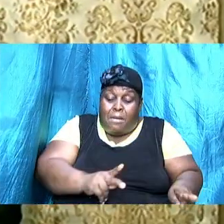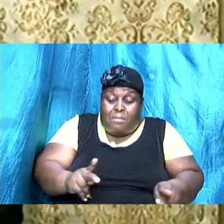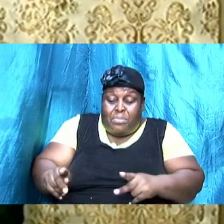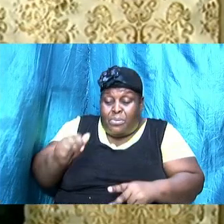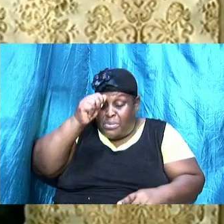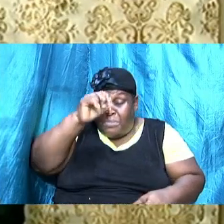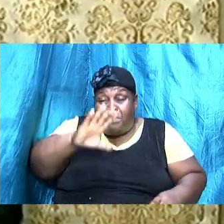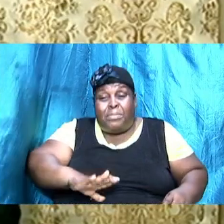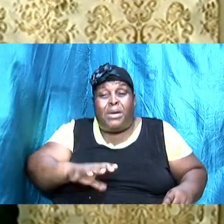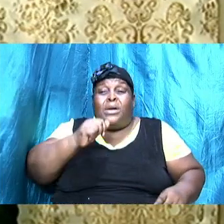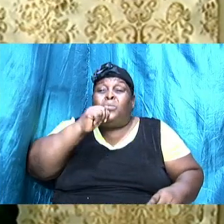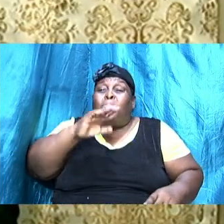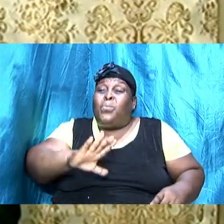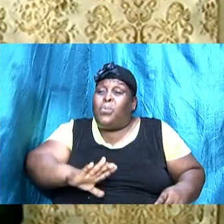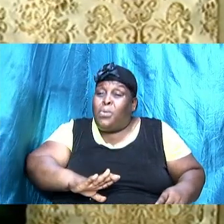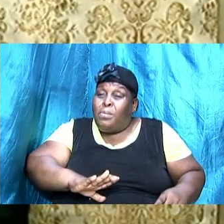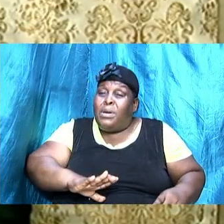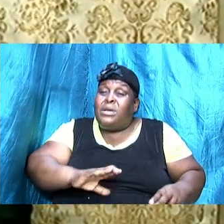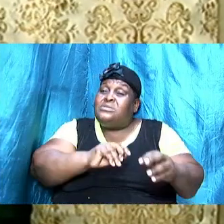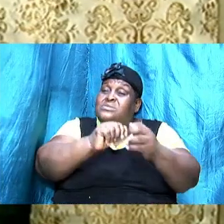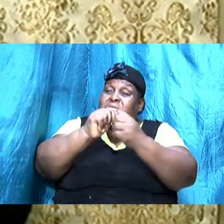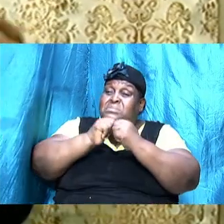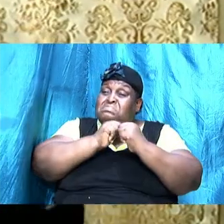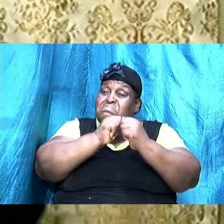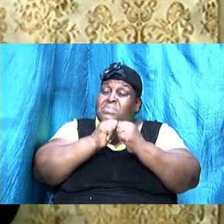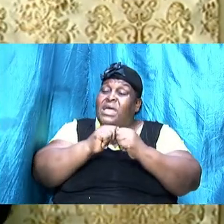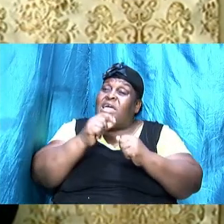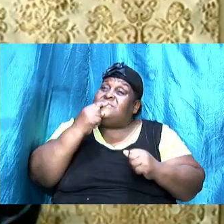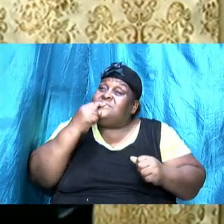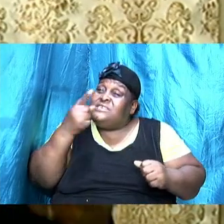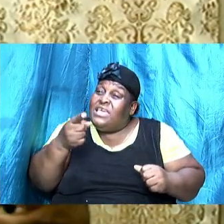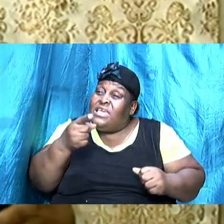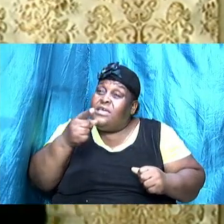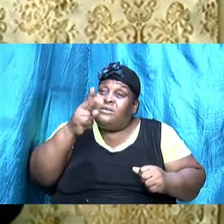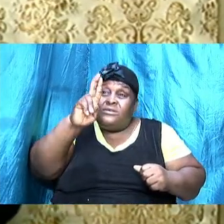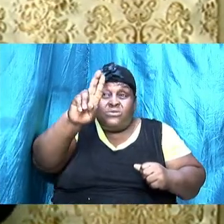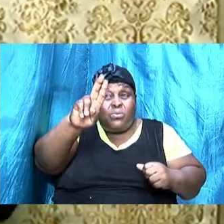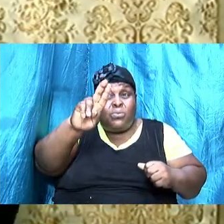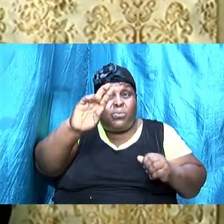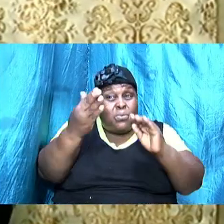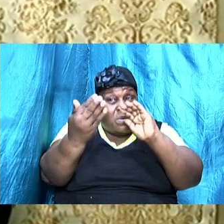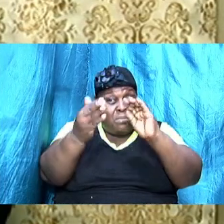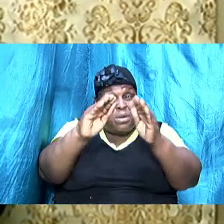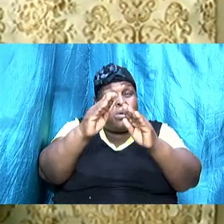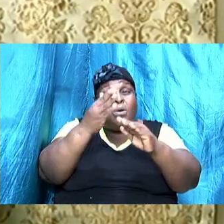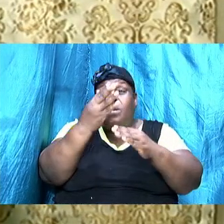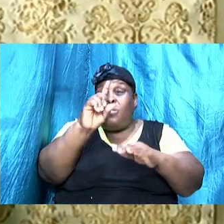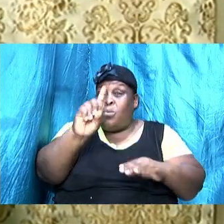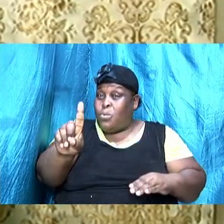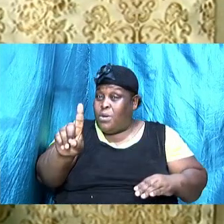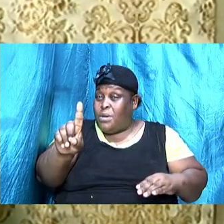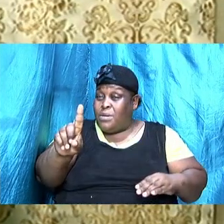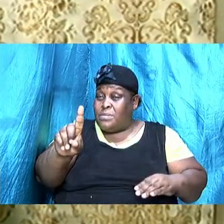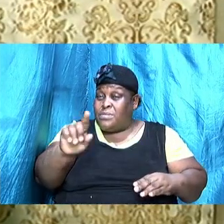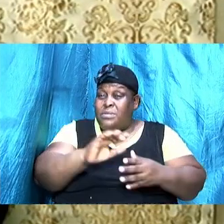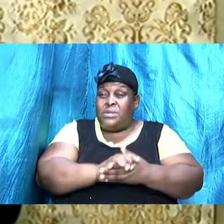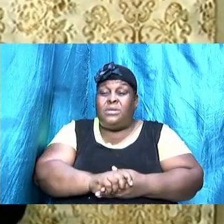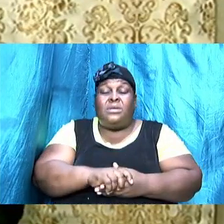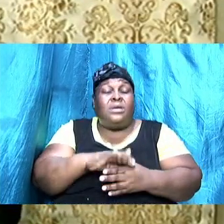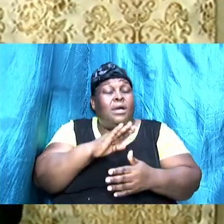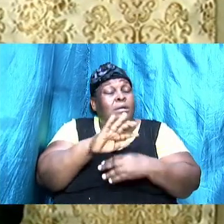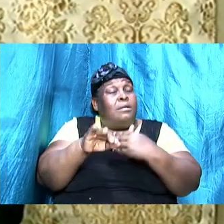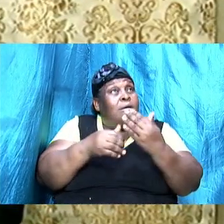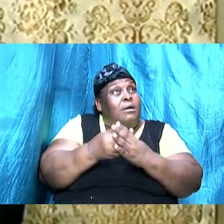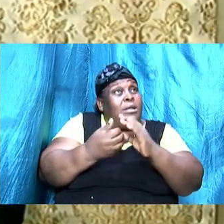together and declared that the two has become one. He did it. And all the issues